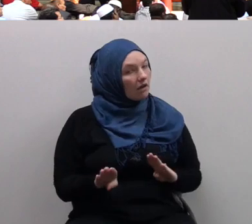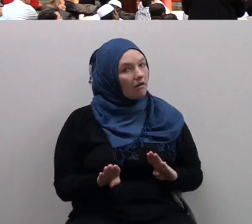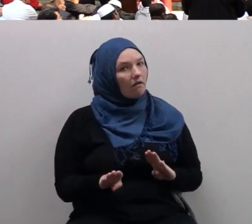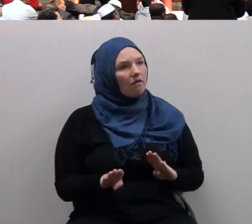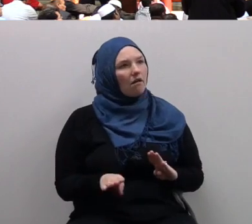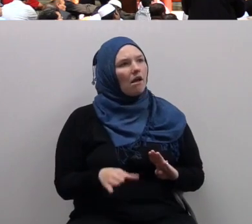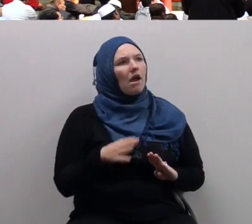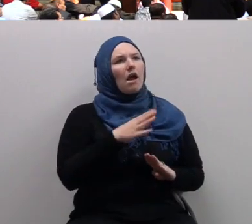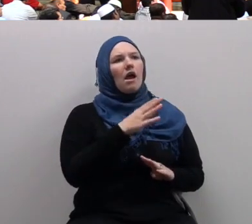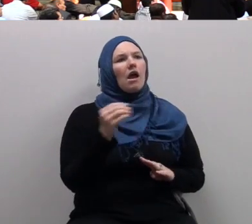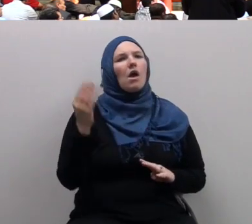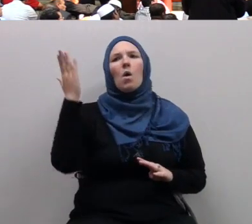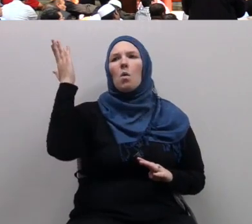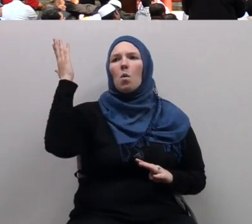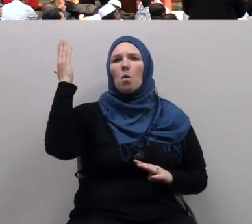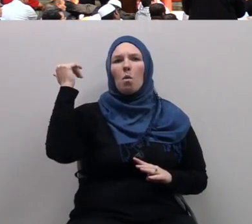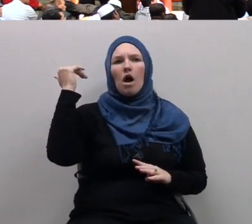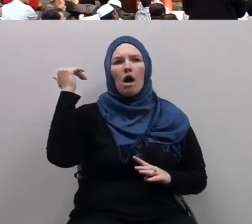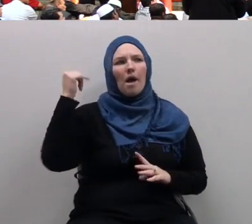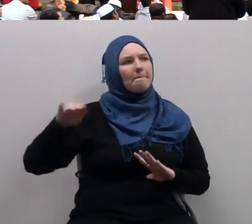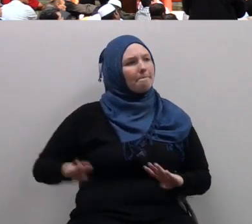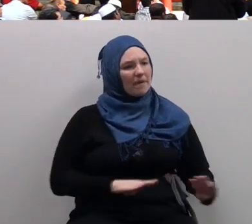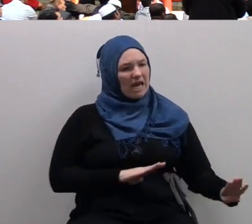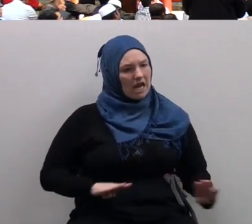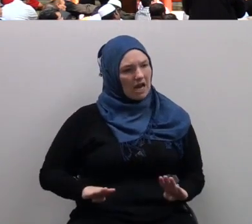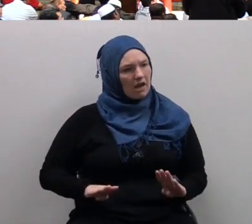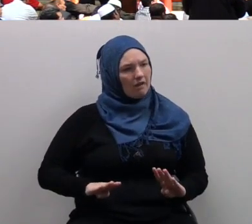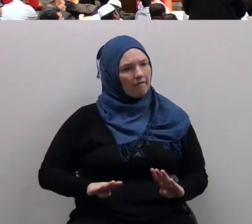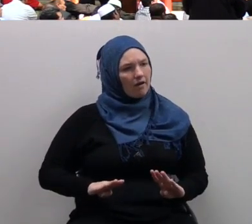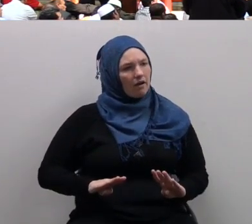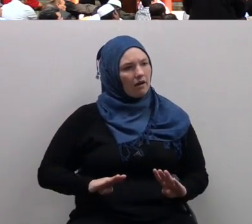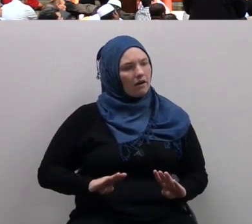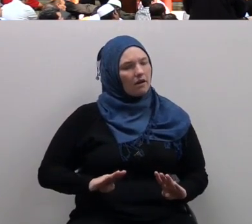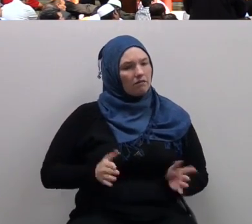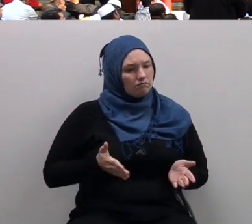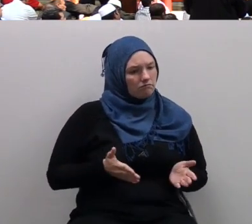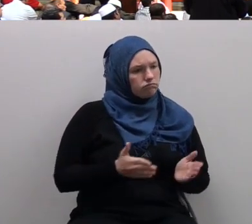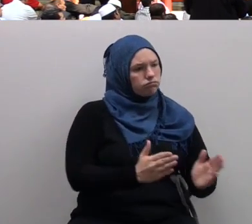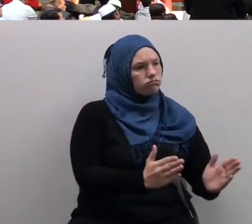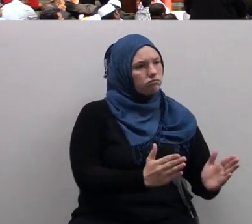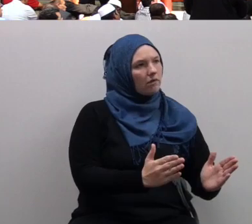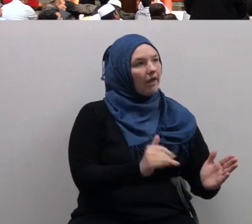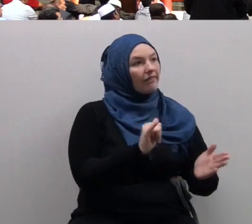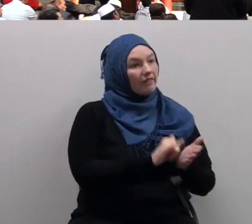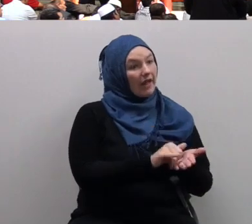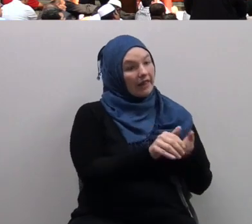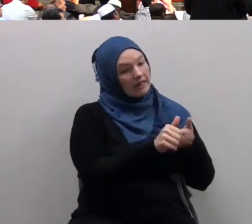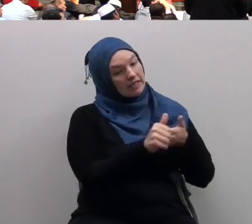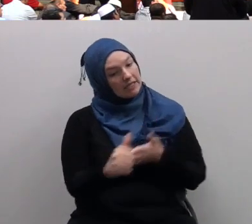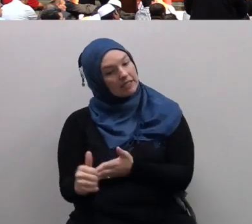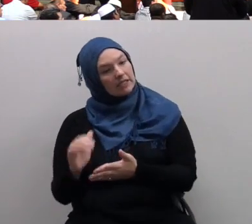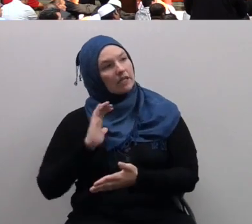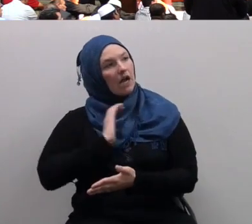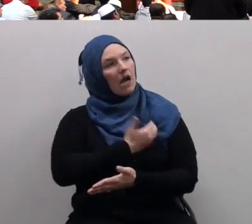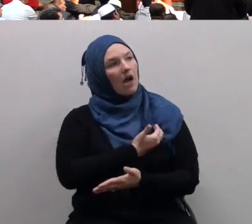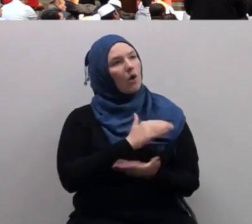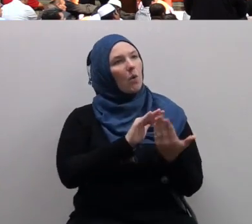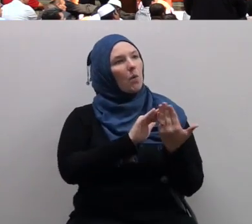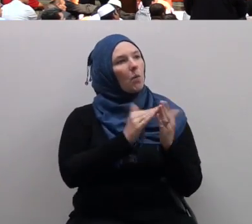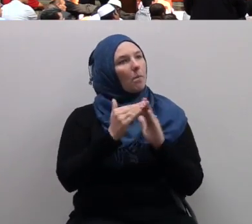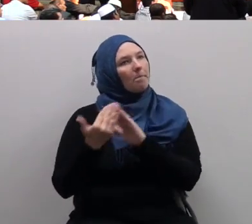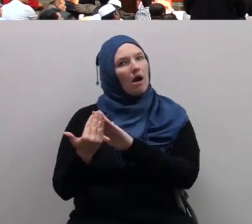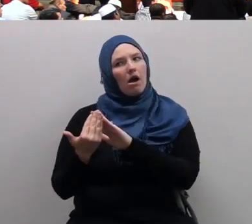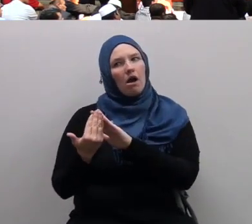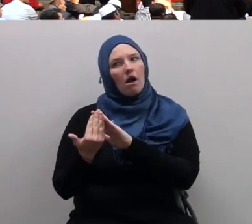and why we behave the way we behave in a way that leads our ummah where it is